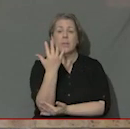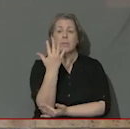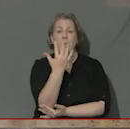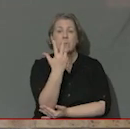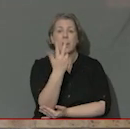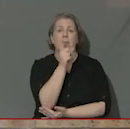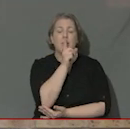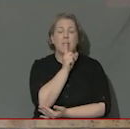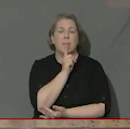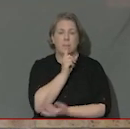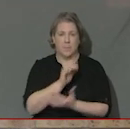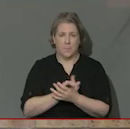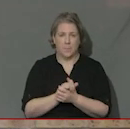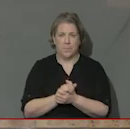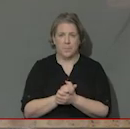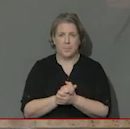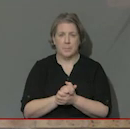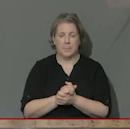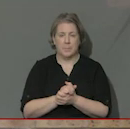558,000.